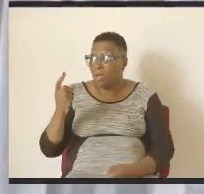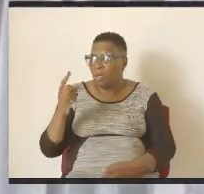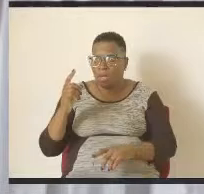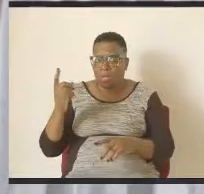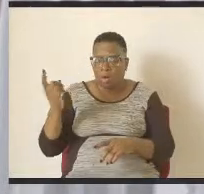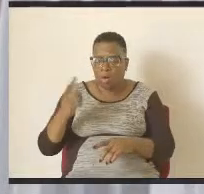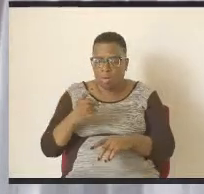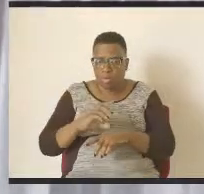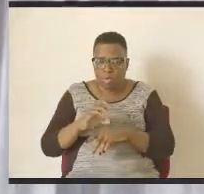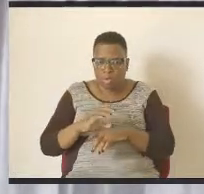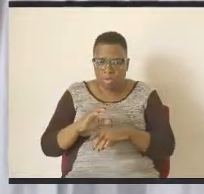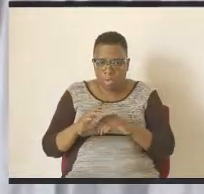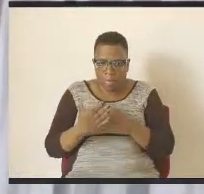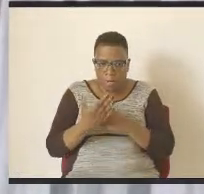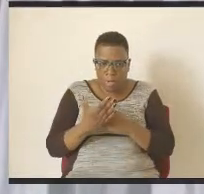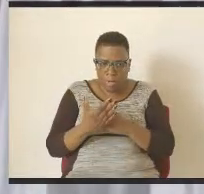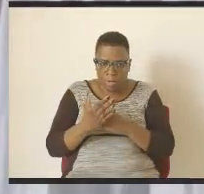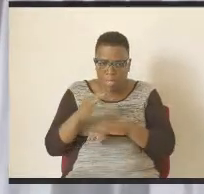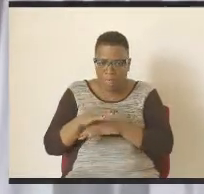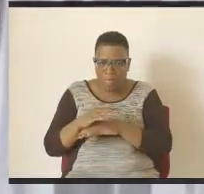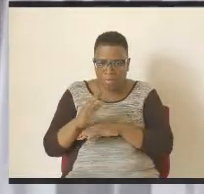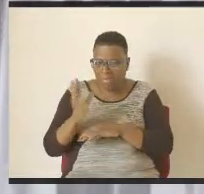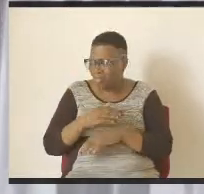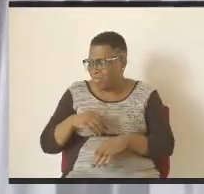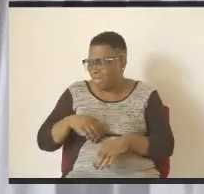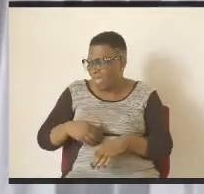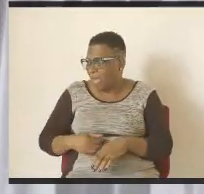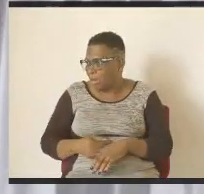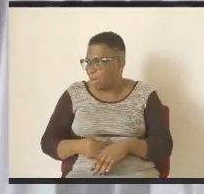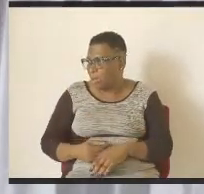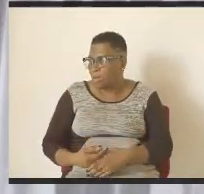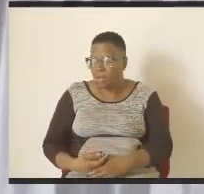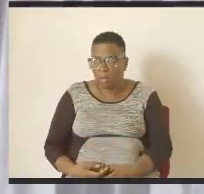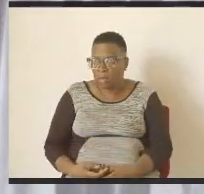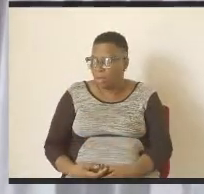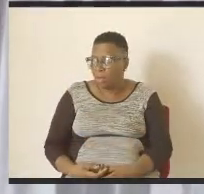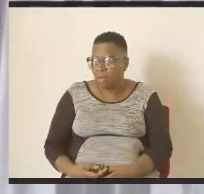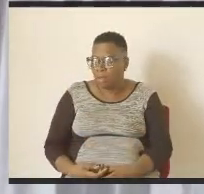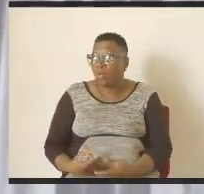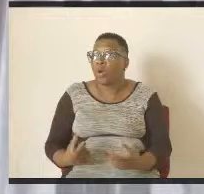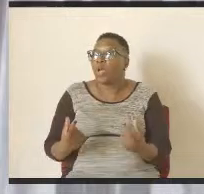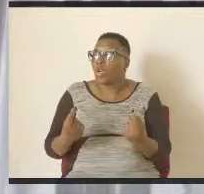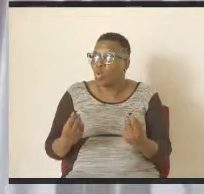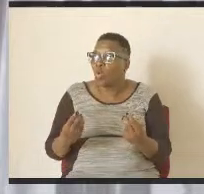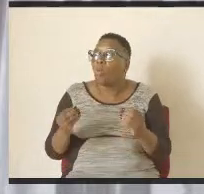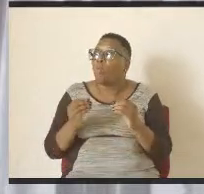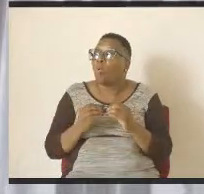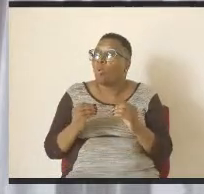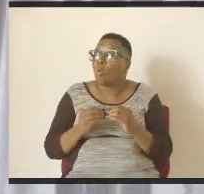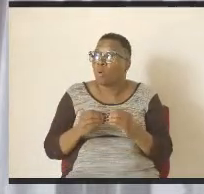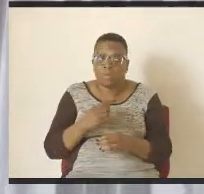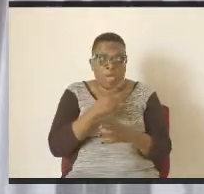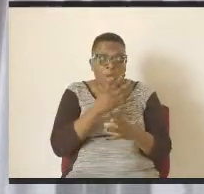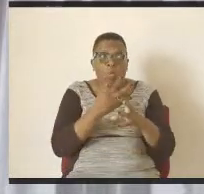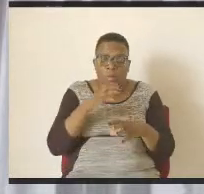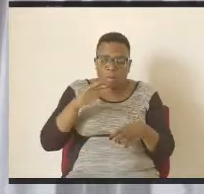I went to play basketball this morning. I'd love to do that early morning because nobody's awake, not troubling anybody.